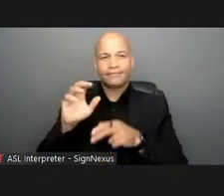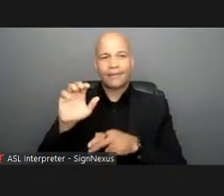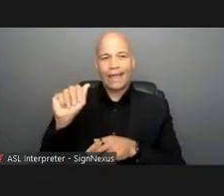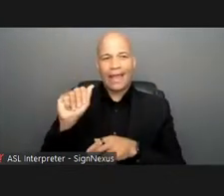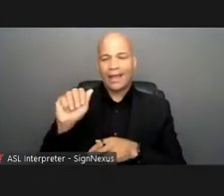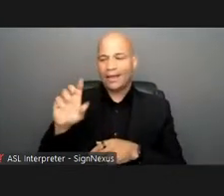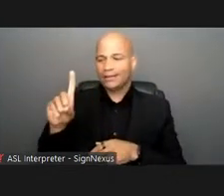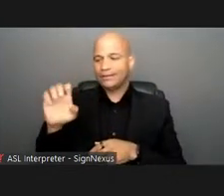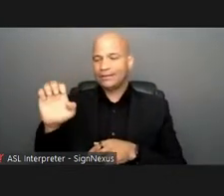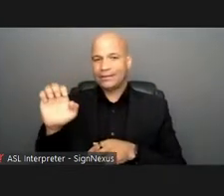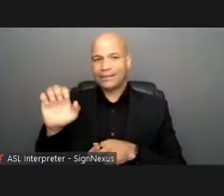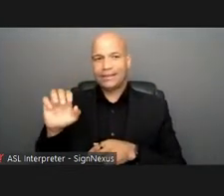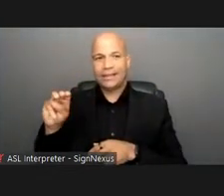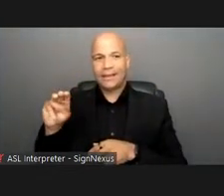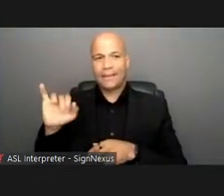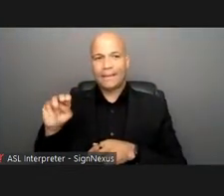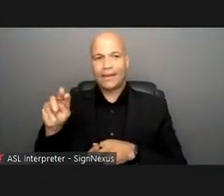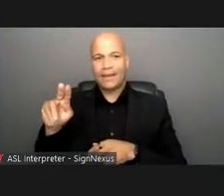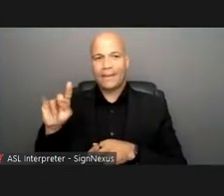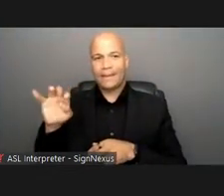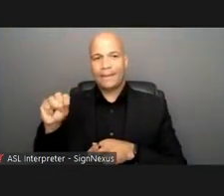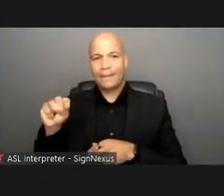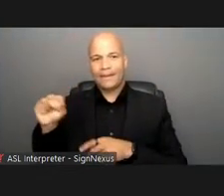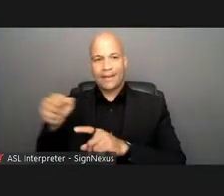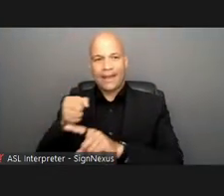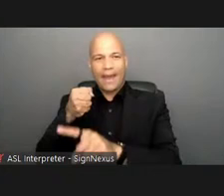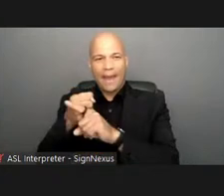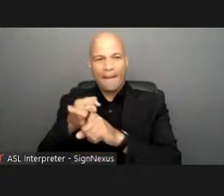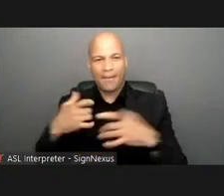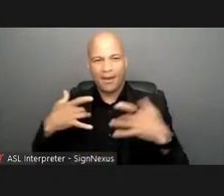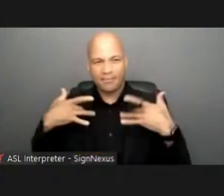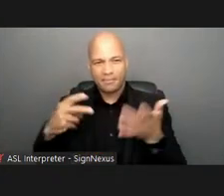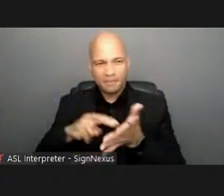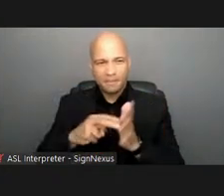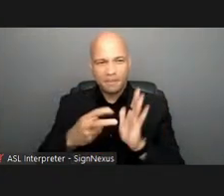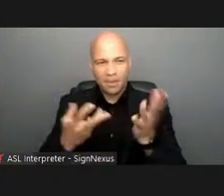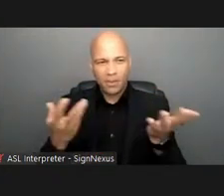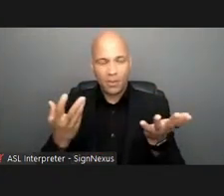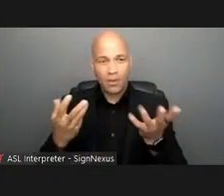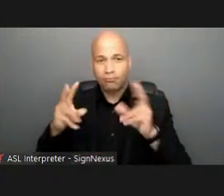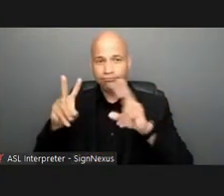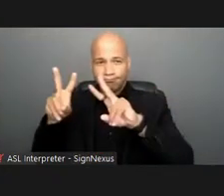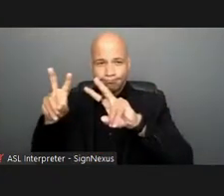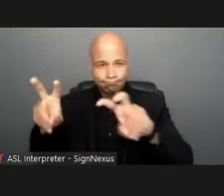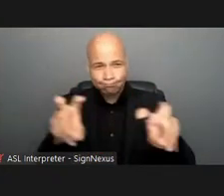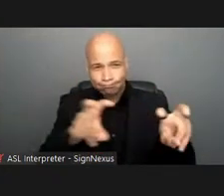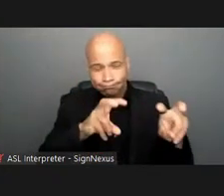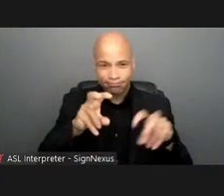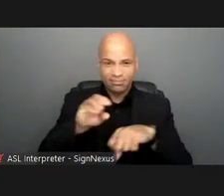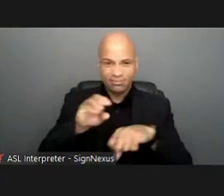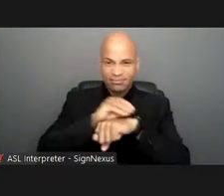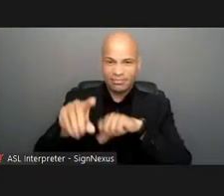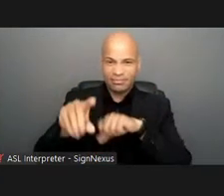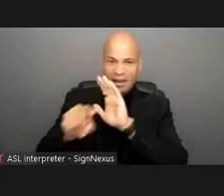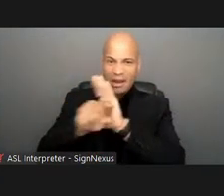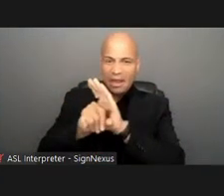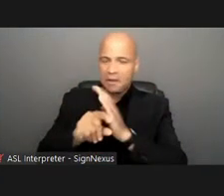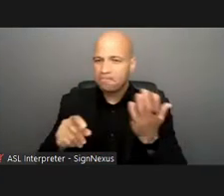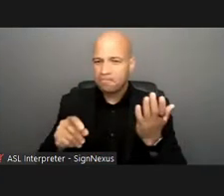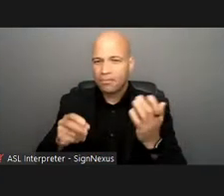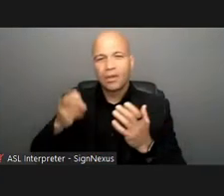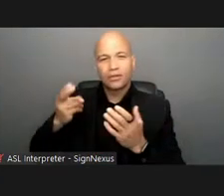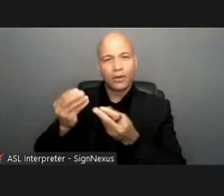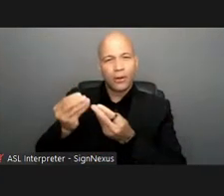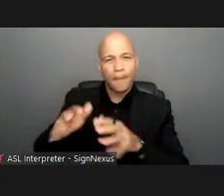any measures to minimize harm results in either a section 106 finding of no adverse effect or no historic properties affected on a